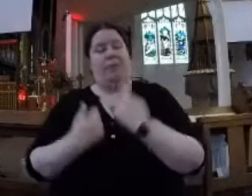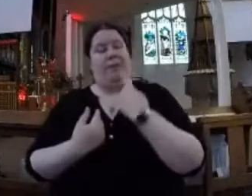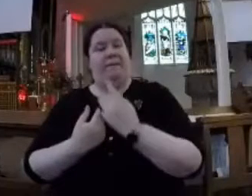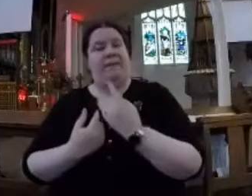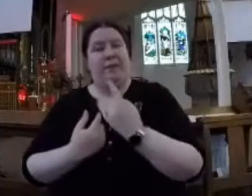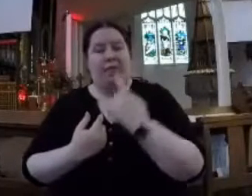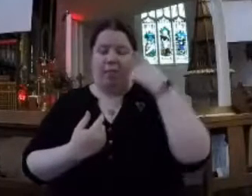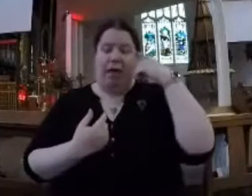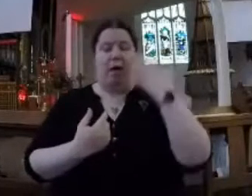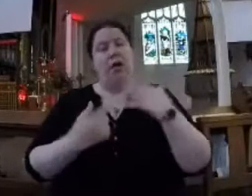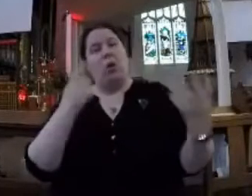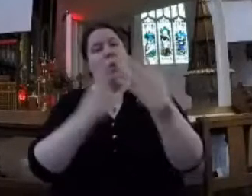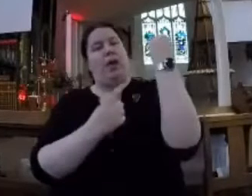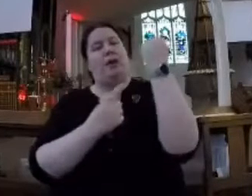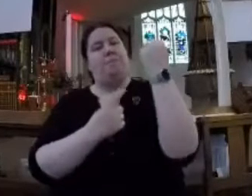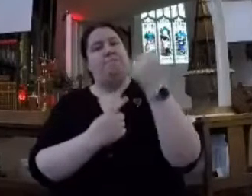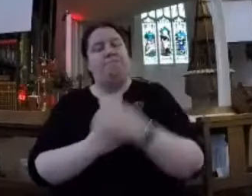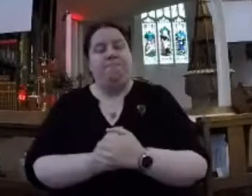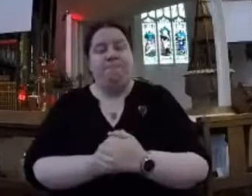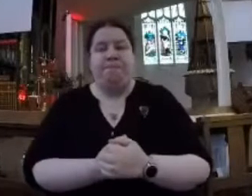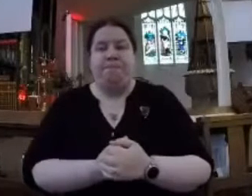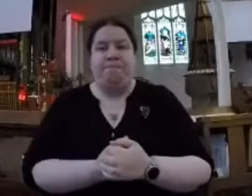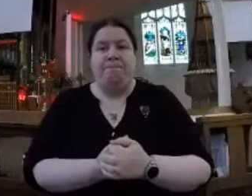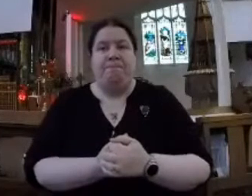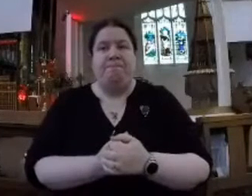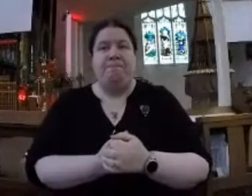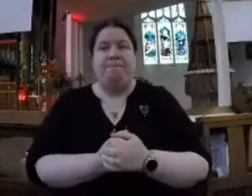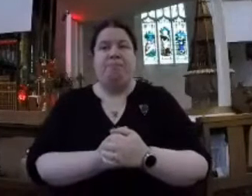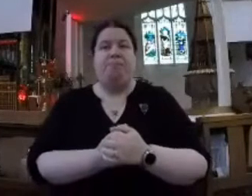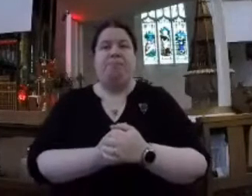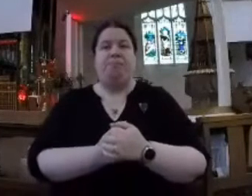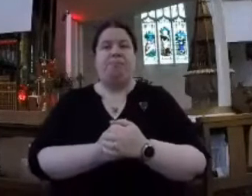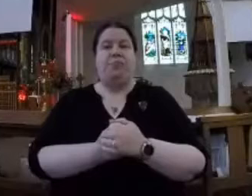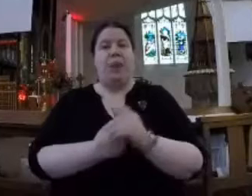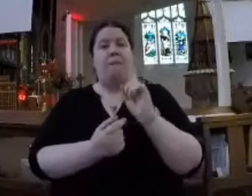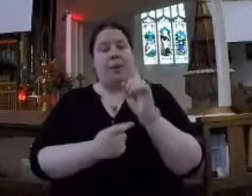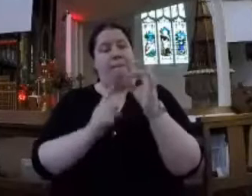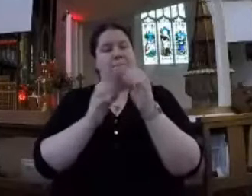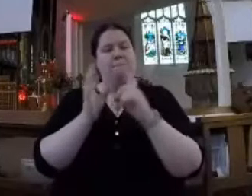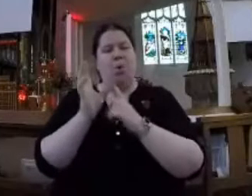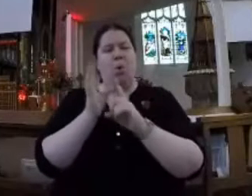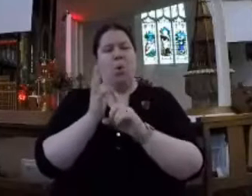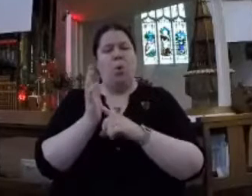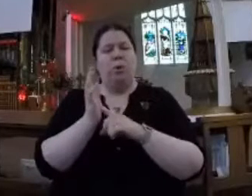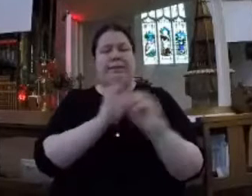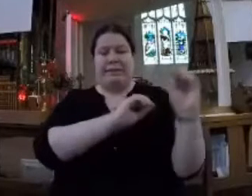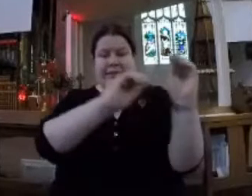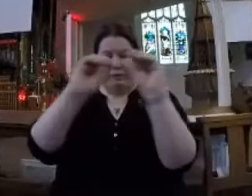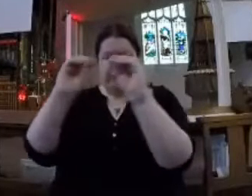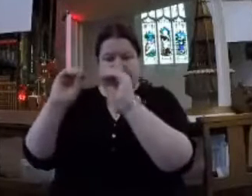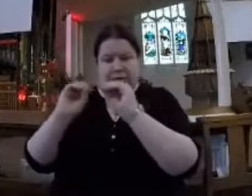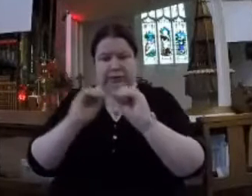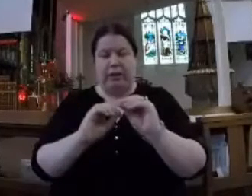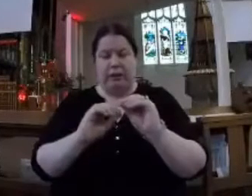winning and competition, unfortunately. But after Paul teaches us in 1 Corinthians 12